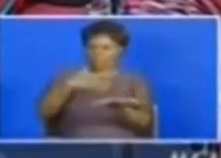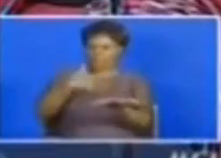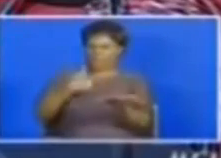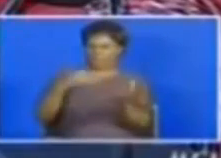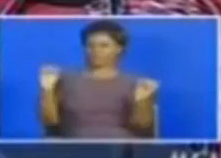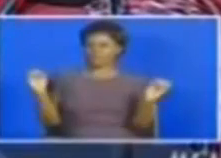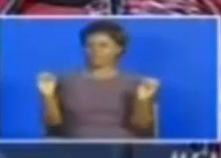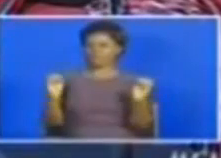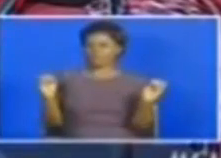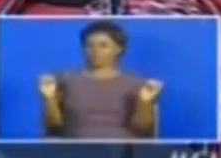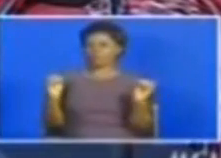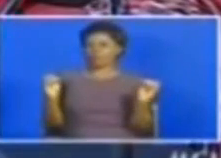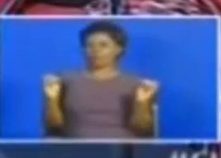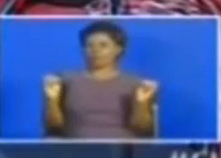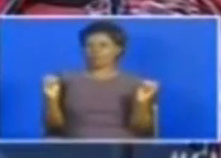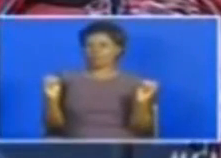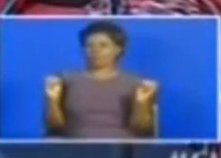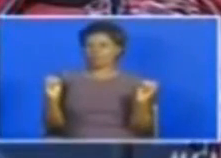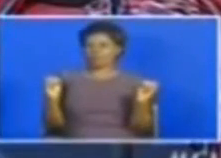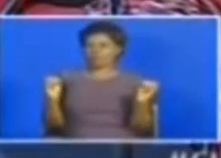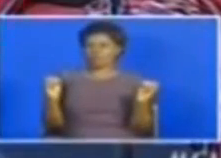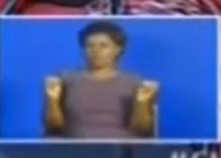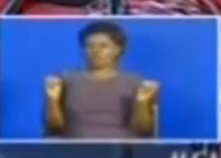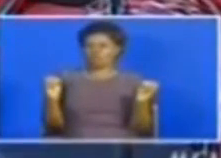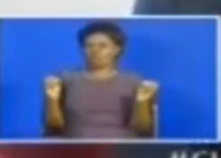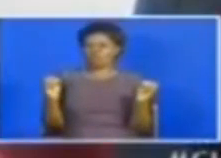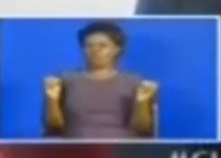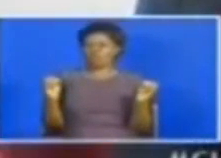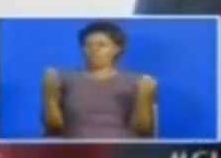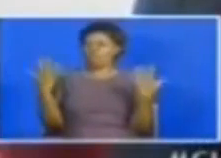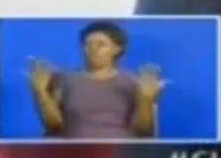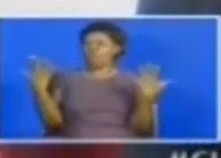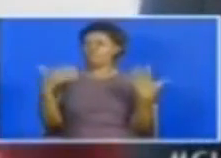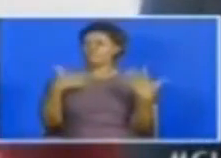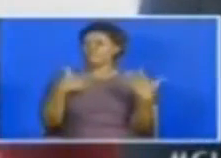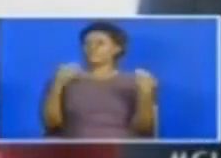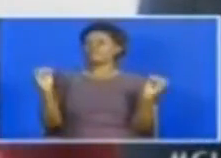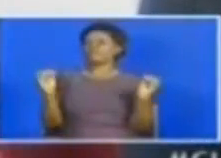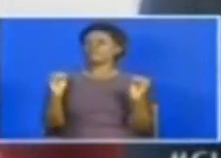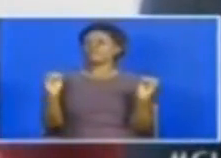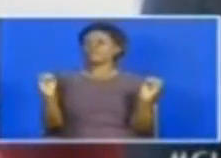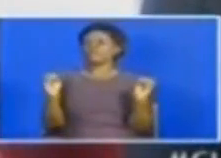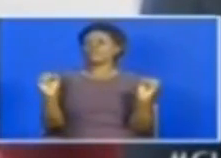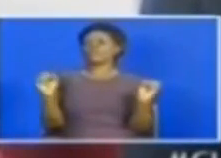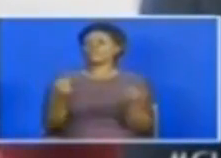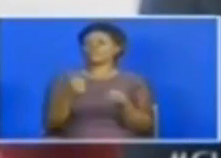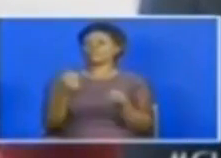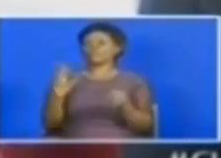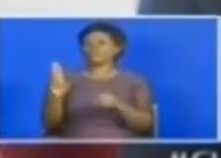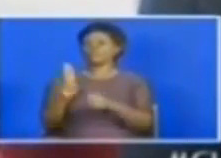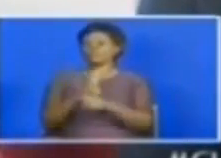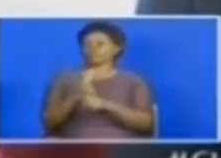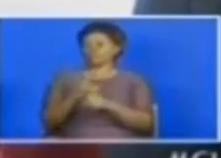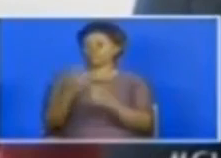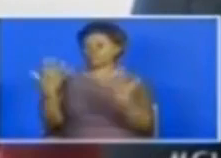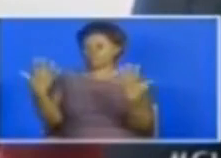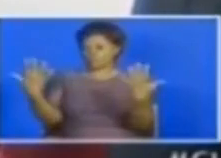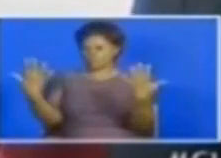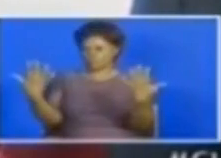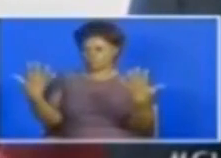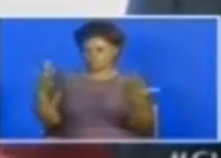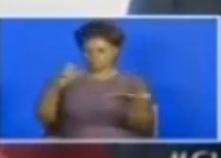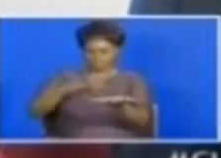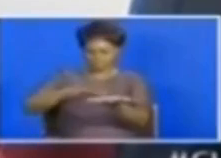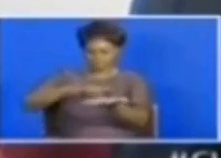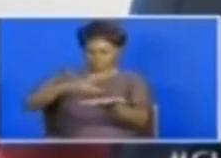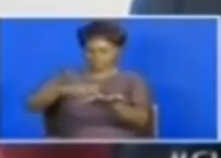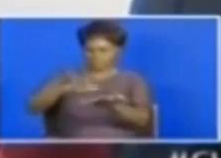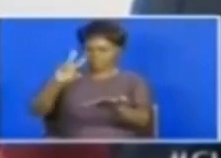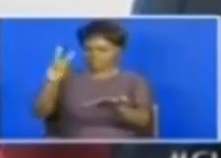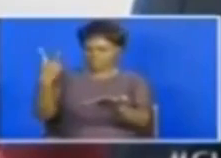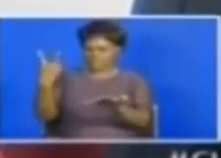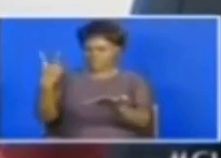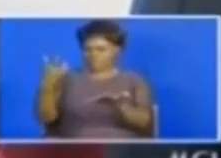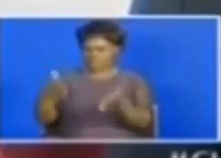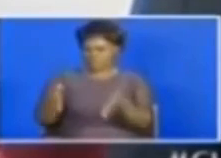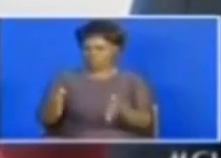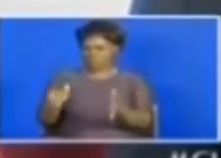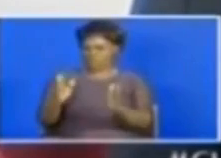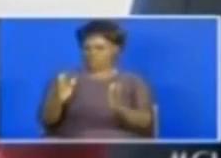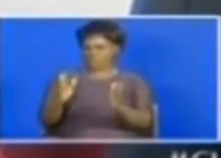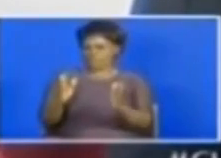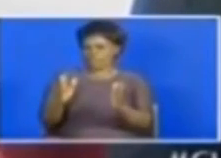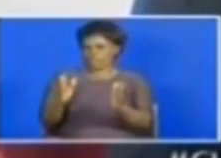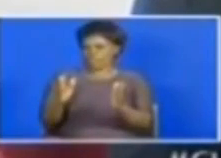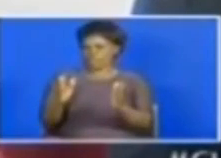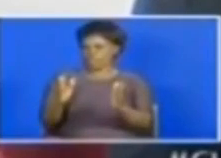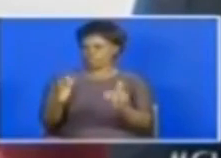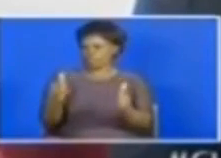fingers, because it's only the fingers that we're using, you're not able to be identified using your fingerprints, mm-hmm. the second method